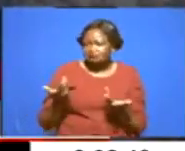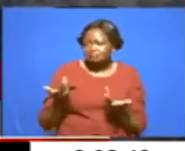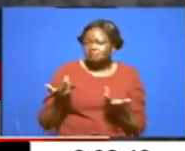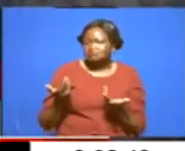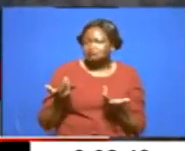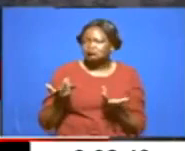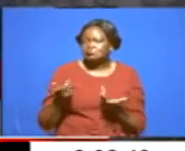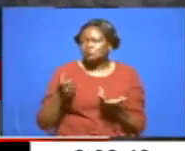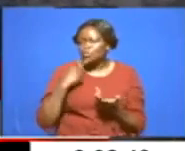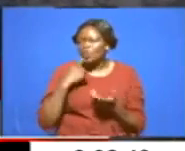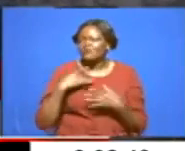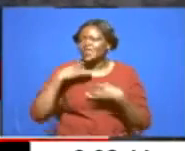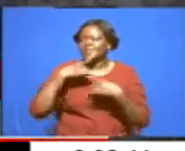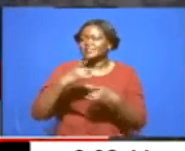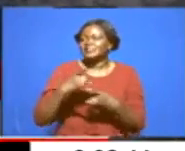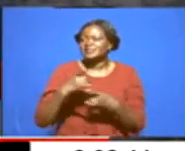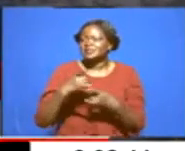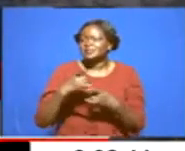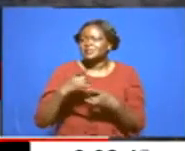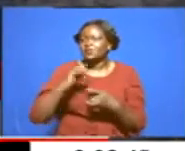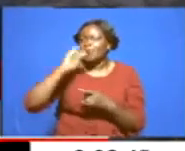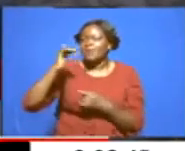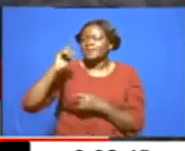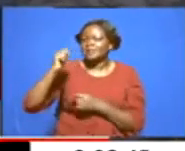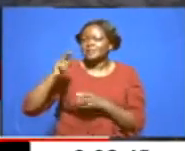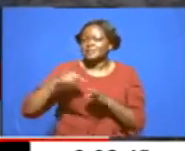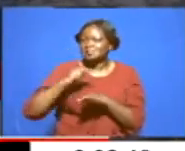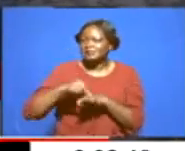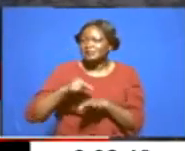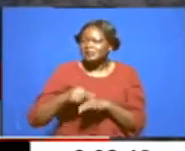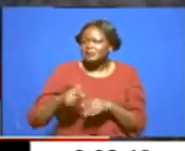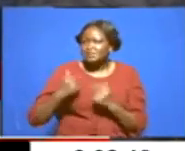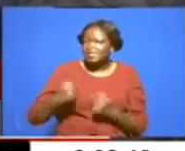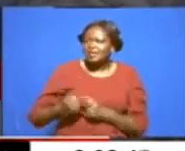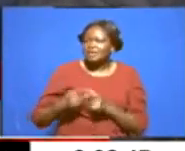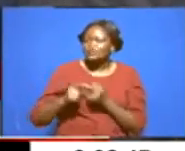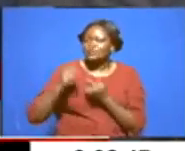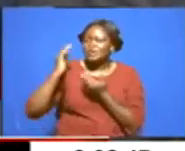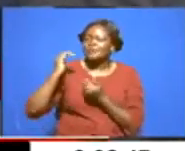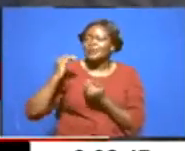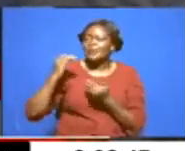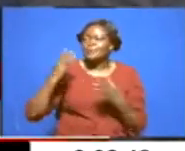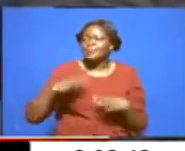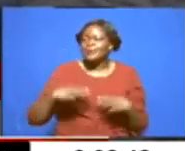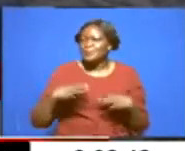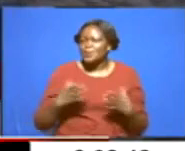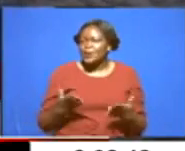the politicians who have the interests of the Mount Kenya nation at heart. We expect the people,